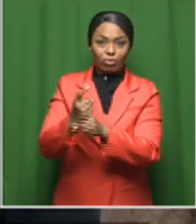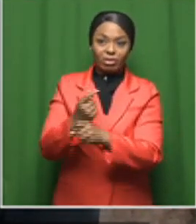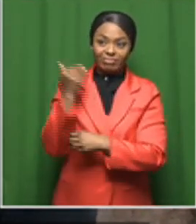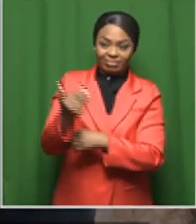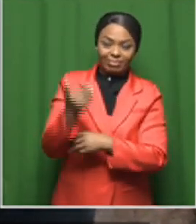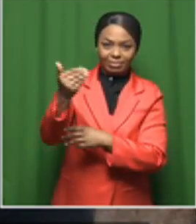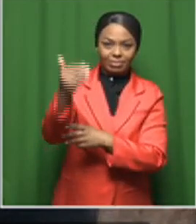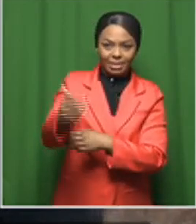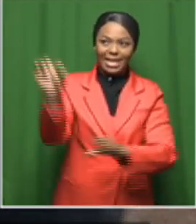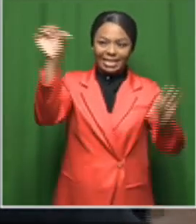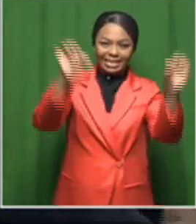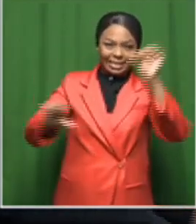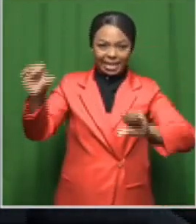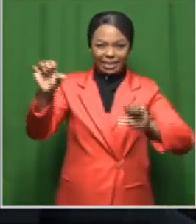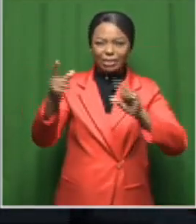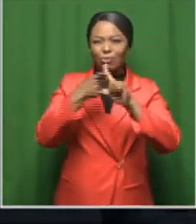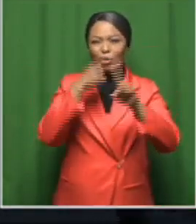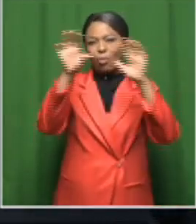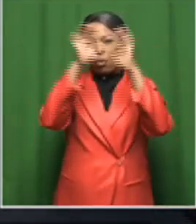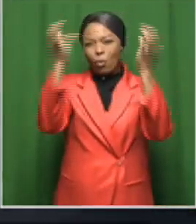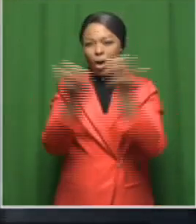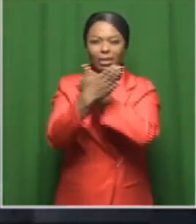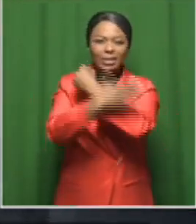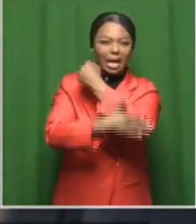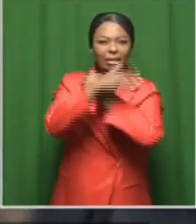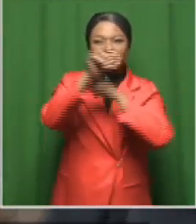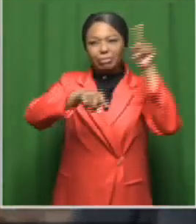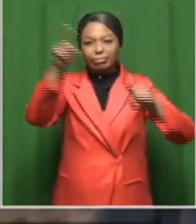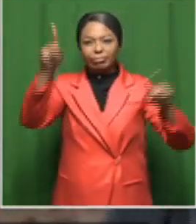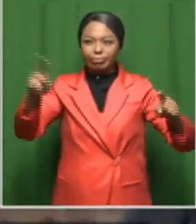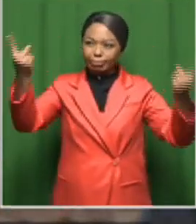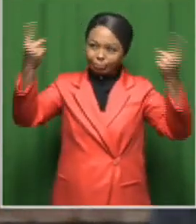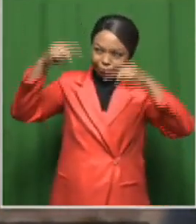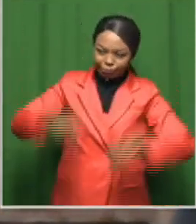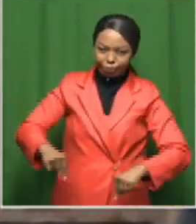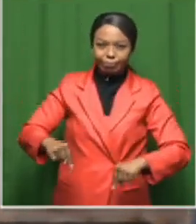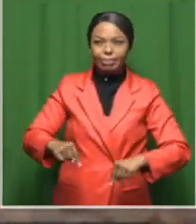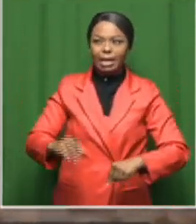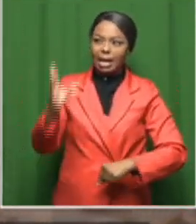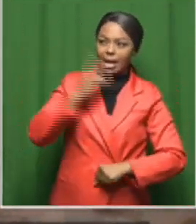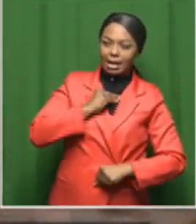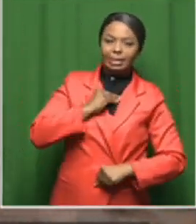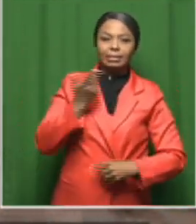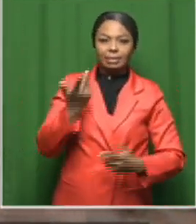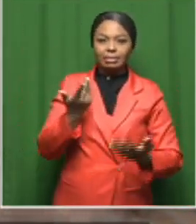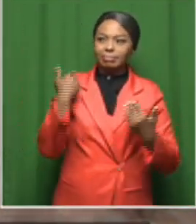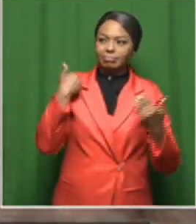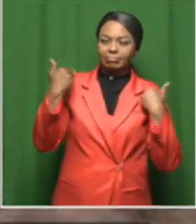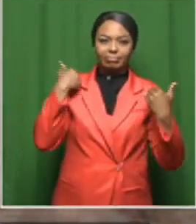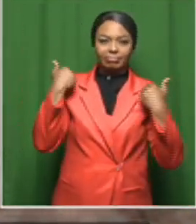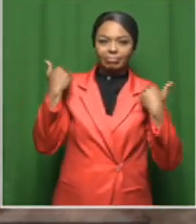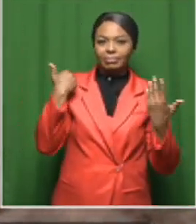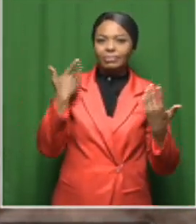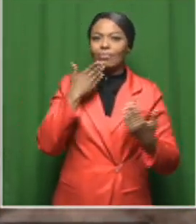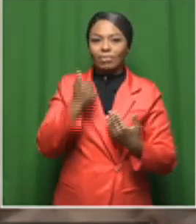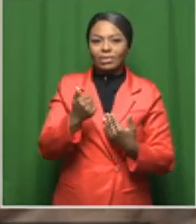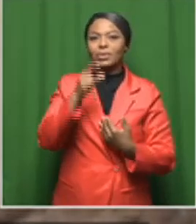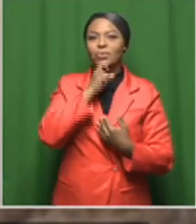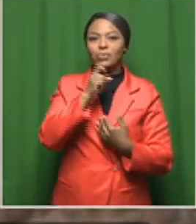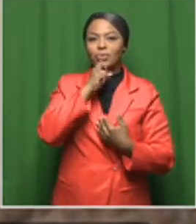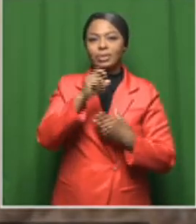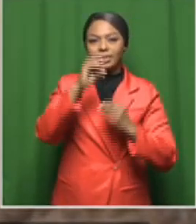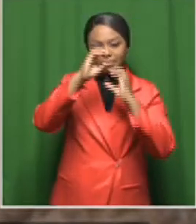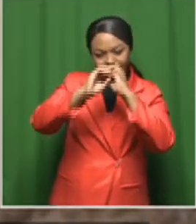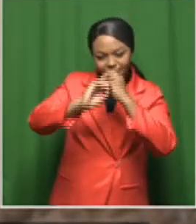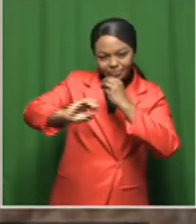scientists around the world who are asking, putting up proposals to use the telescope, because at the moment it is one of the most